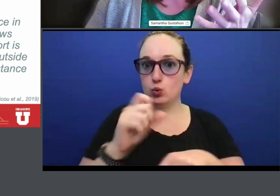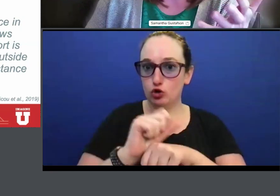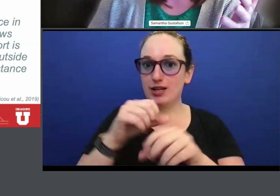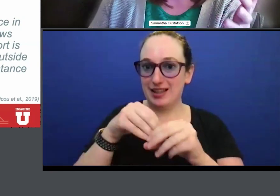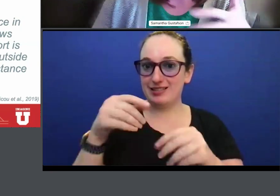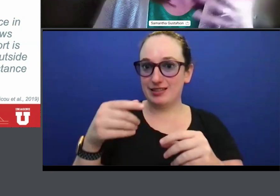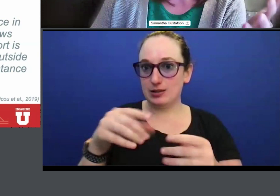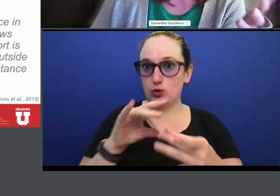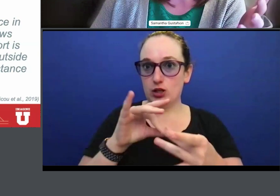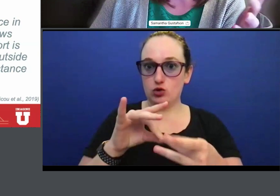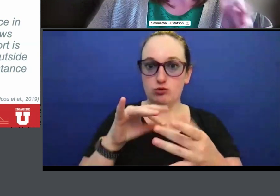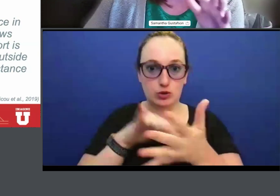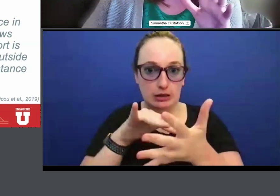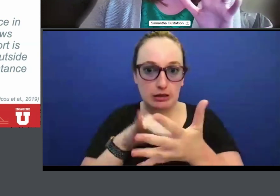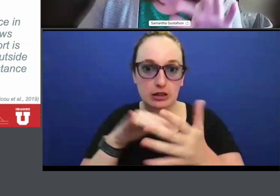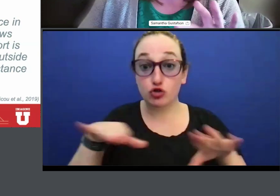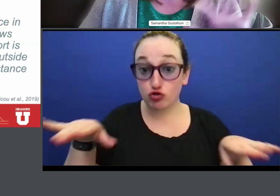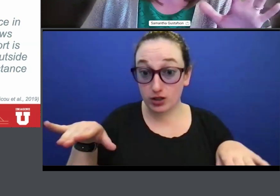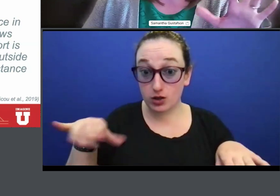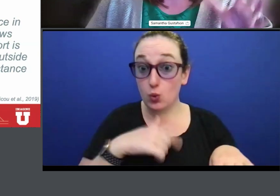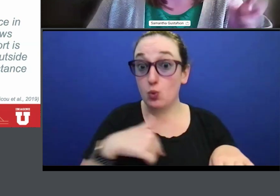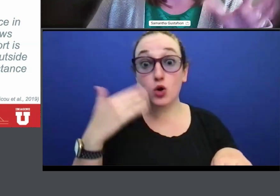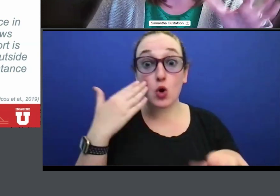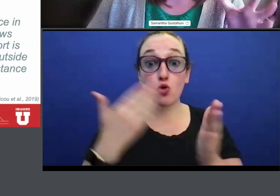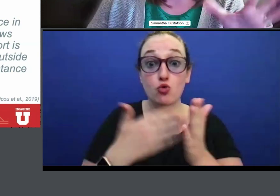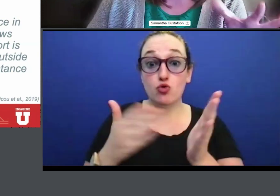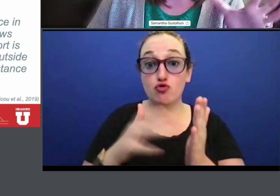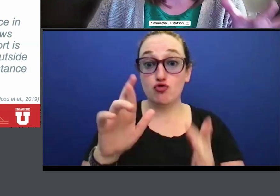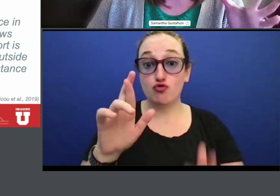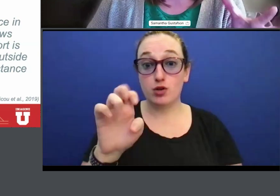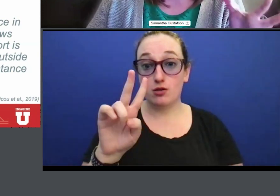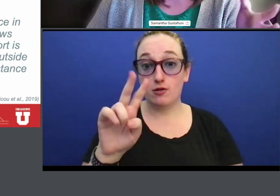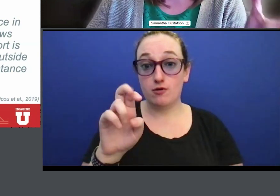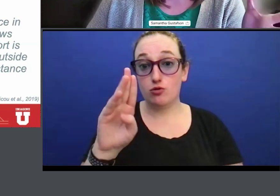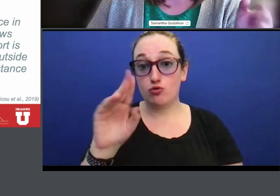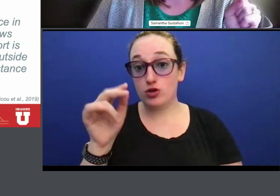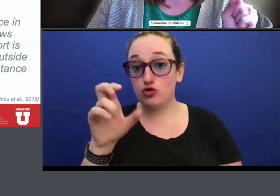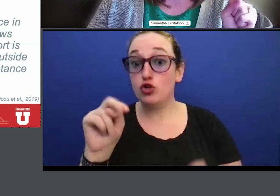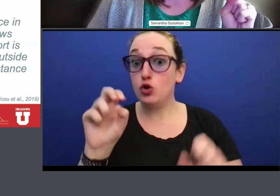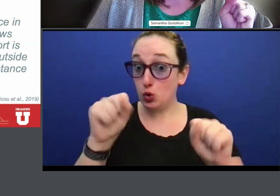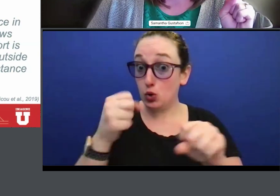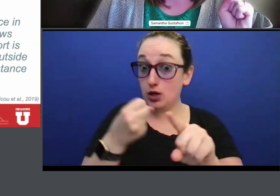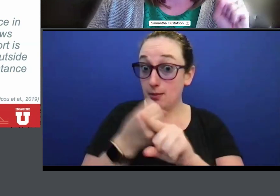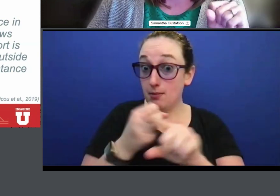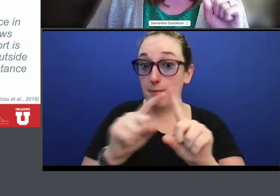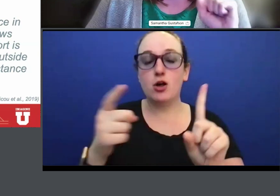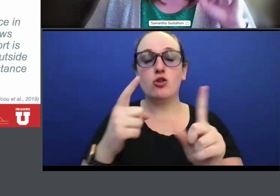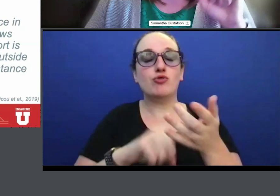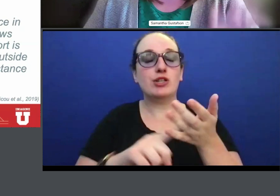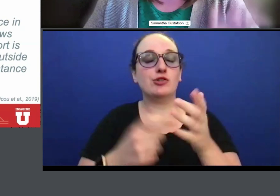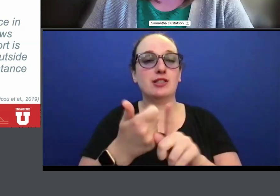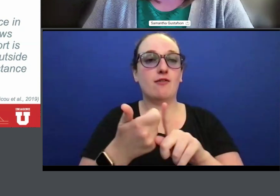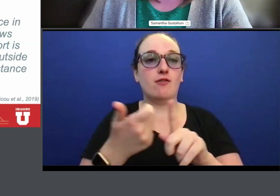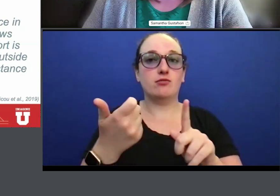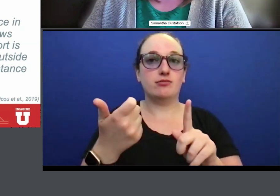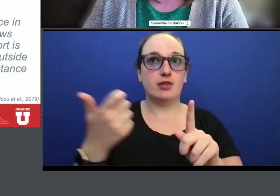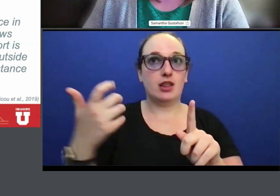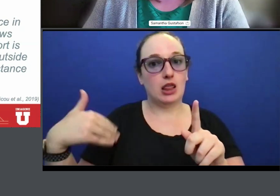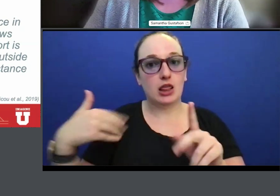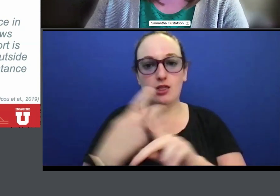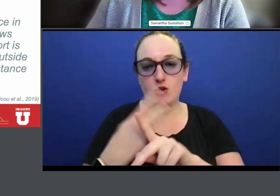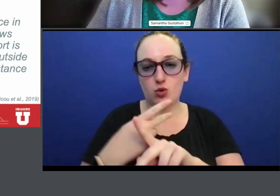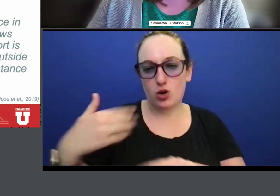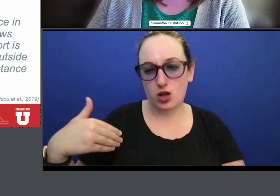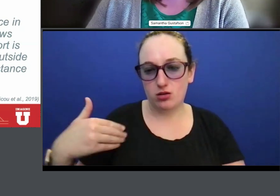we know reverberation could be a problem. It's just the research really hasn't figured out how to capture that isolated effect